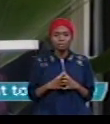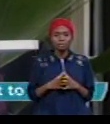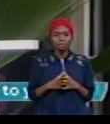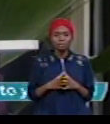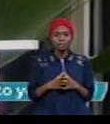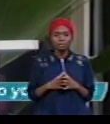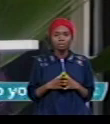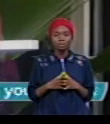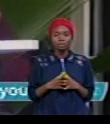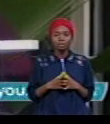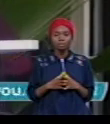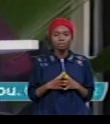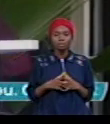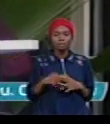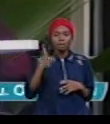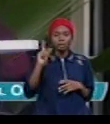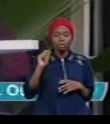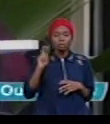2023, please.